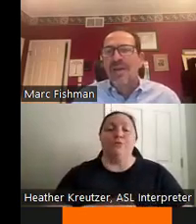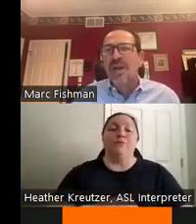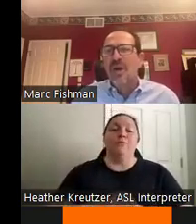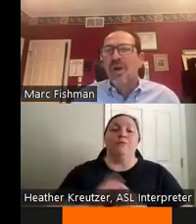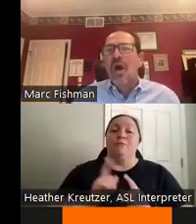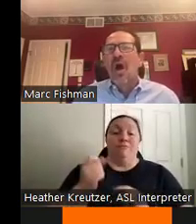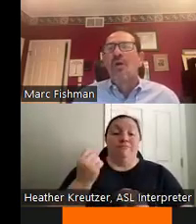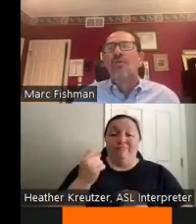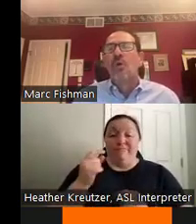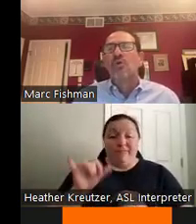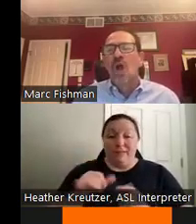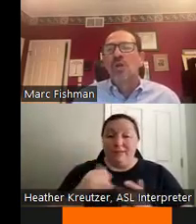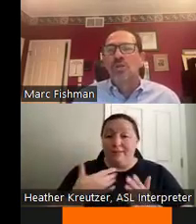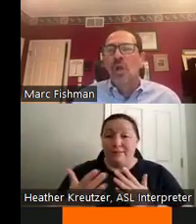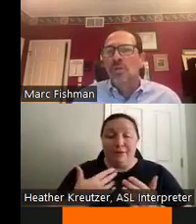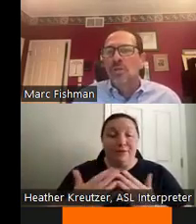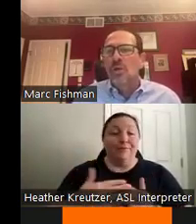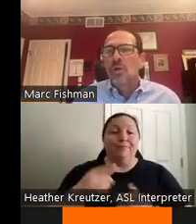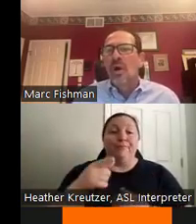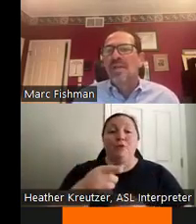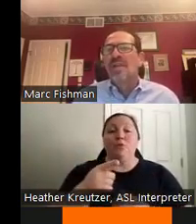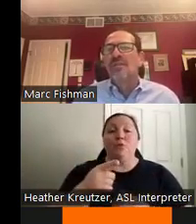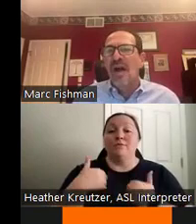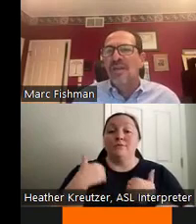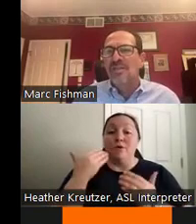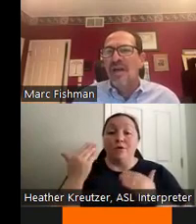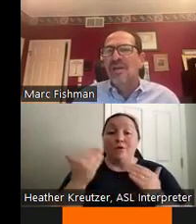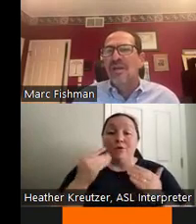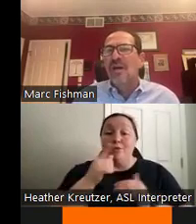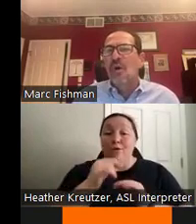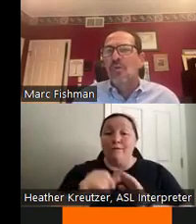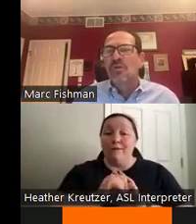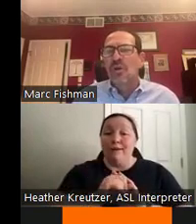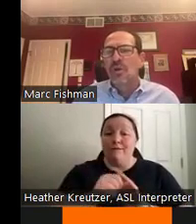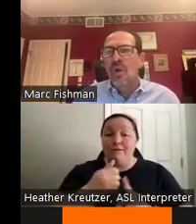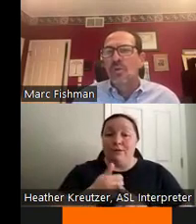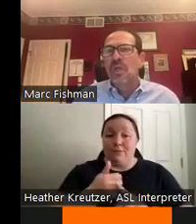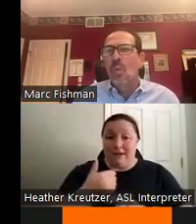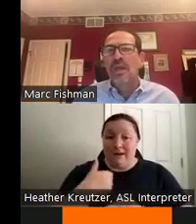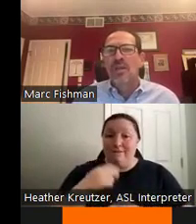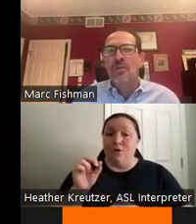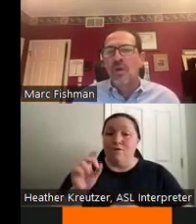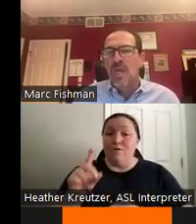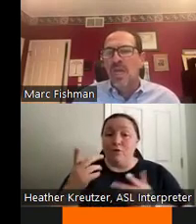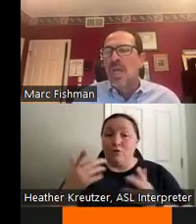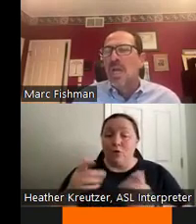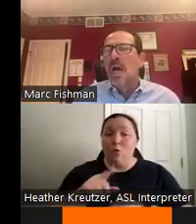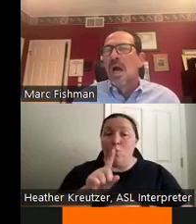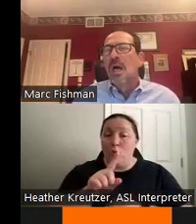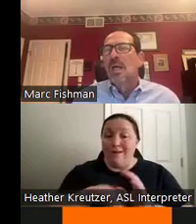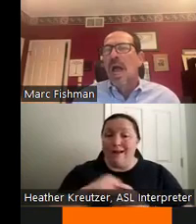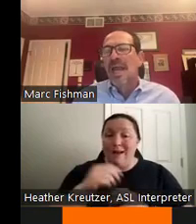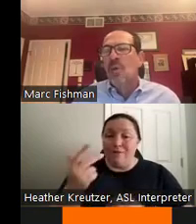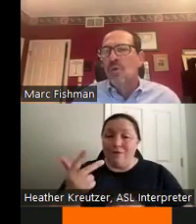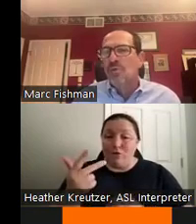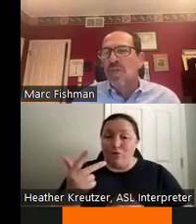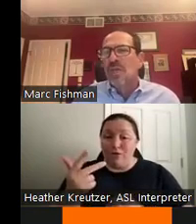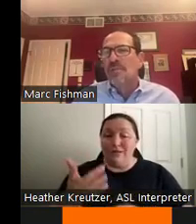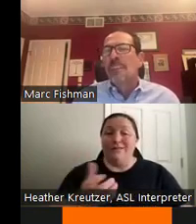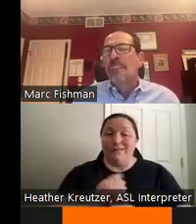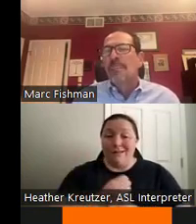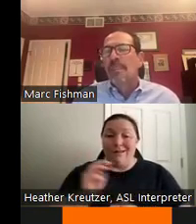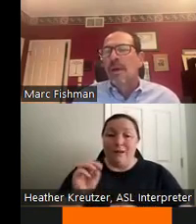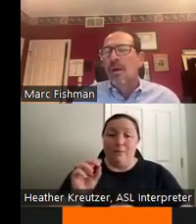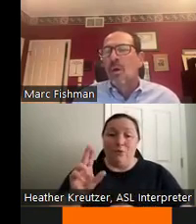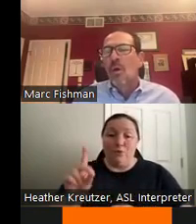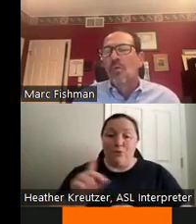We have here, of those young adults who were identified as having an overdose, only 1 in 3 got